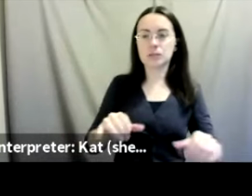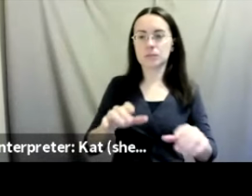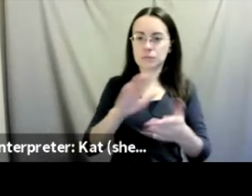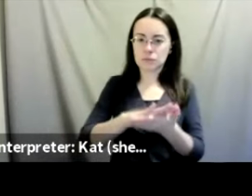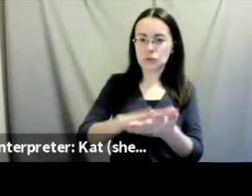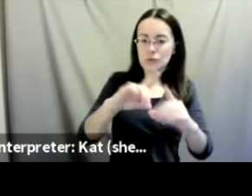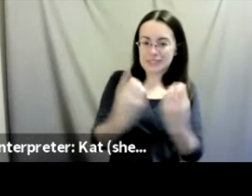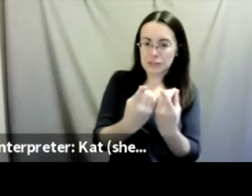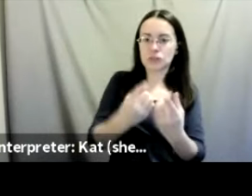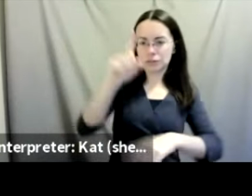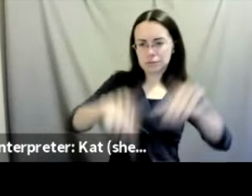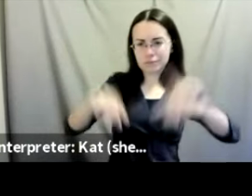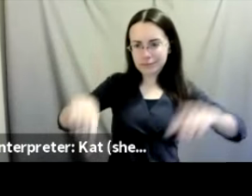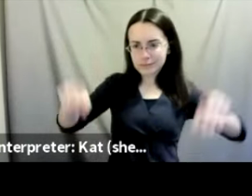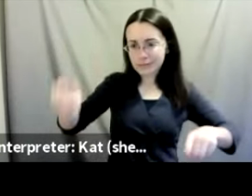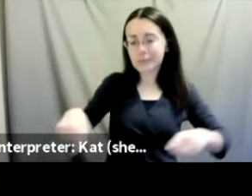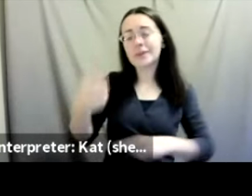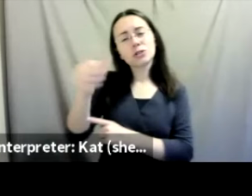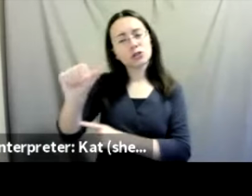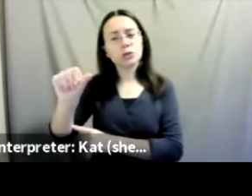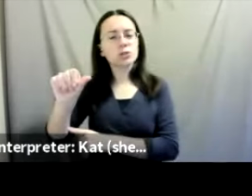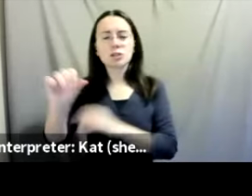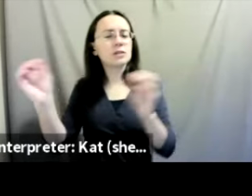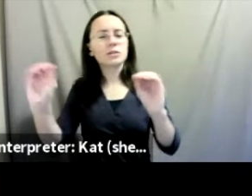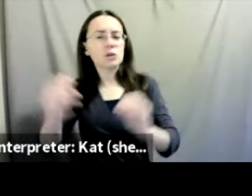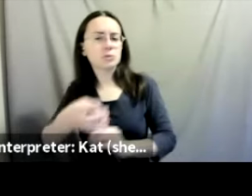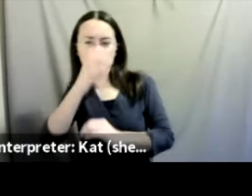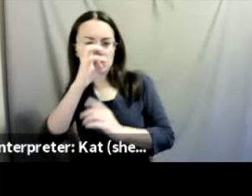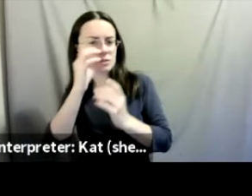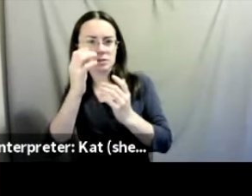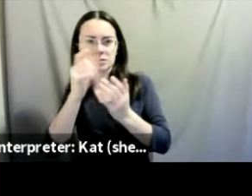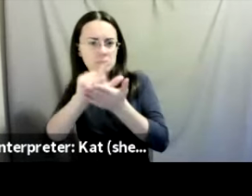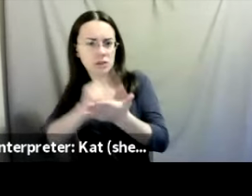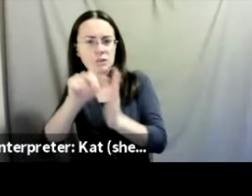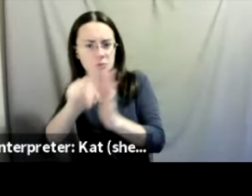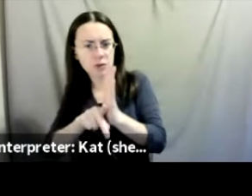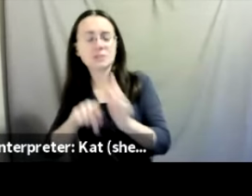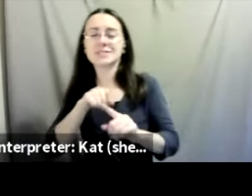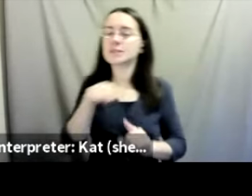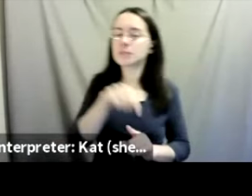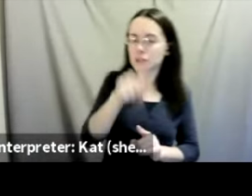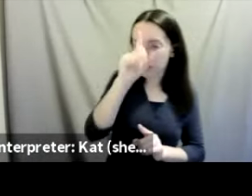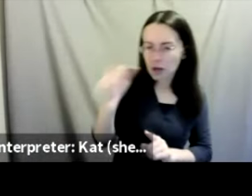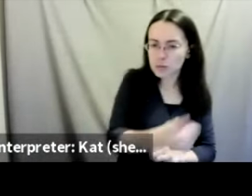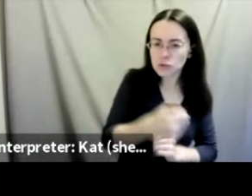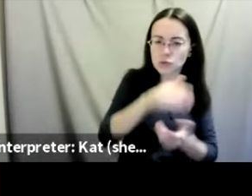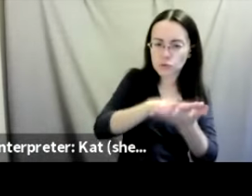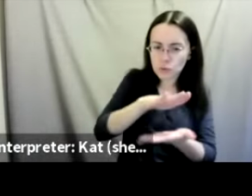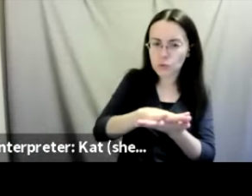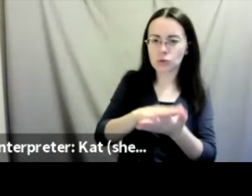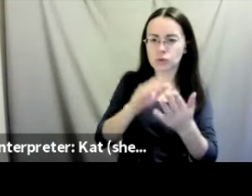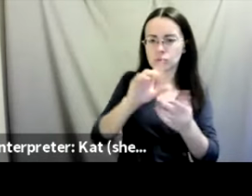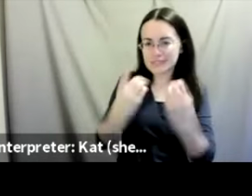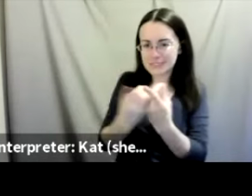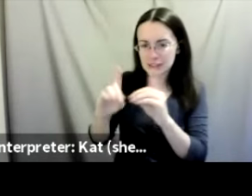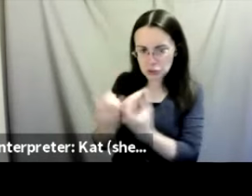decide what curriculum they're going to teach, who they require to teach it, like what that person's qualifications